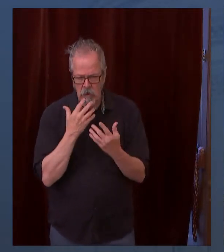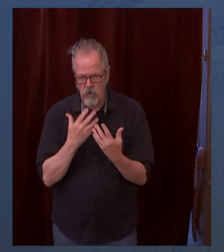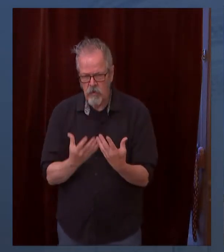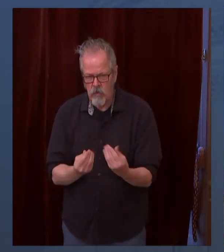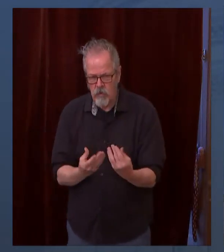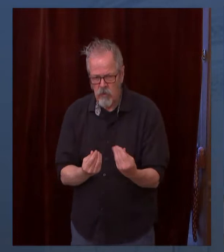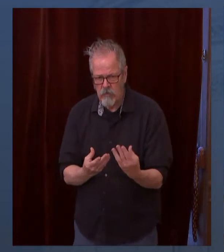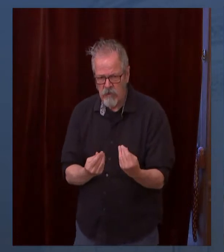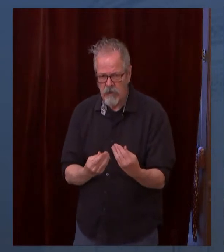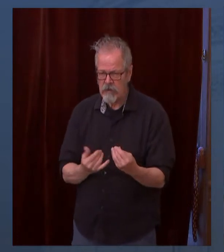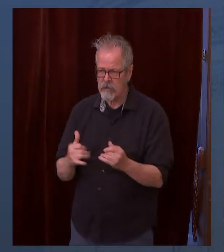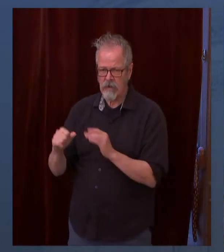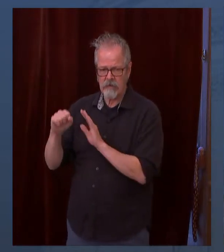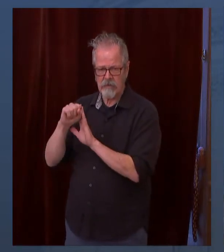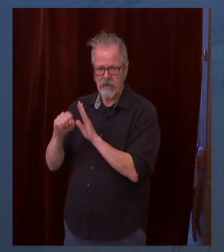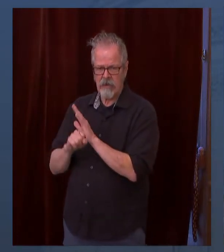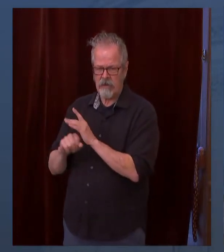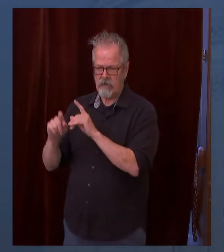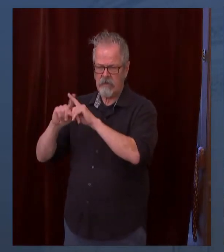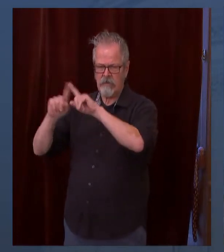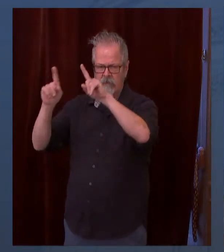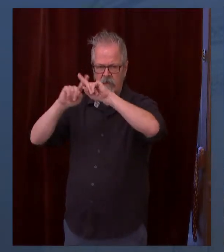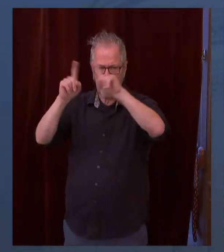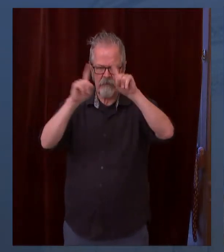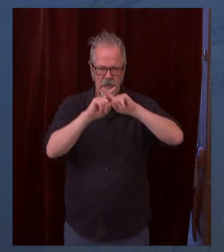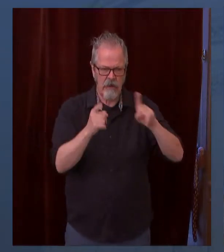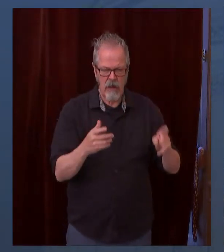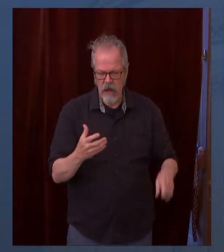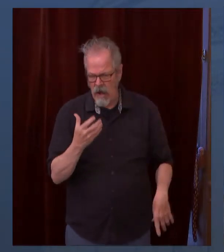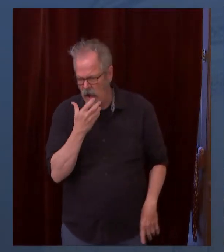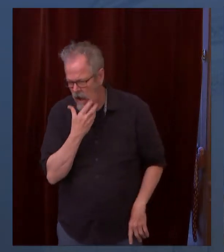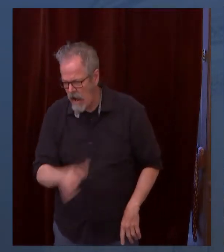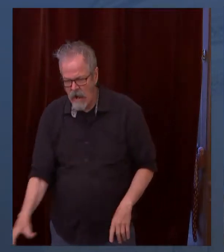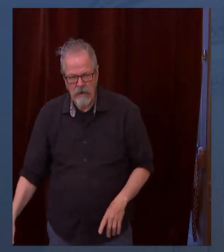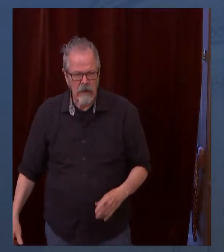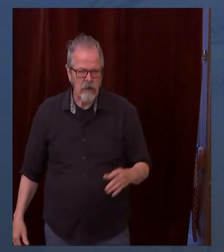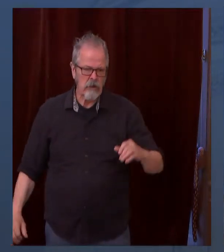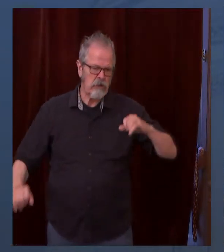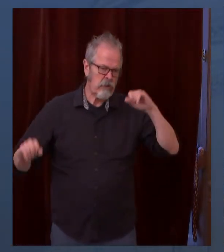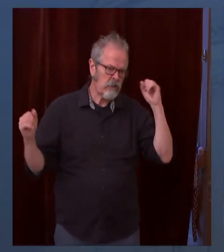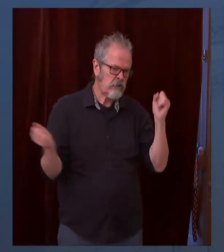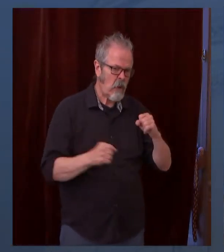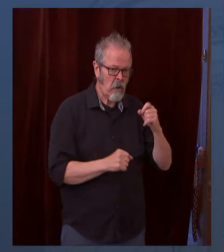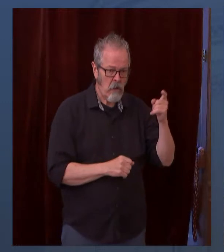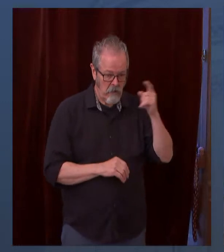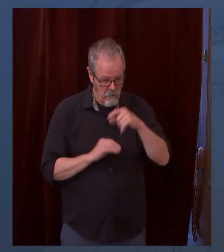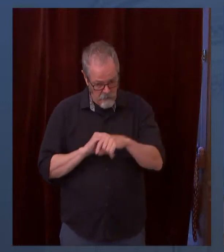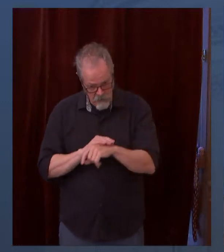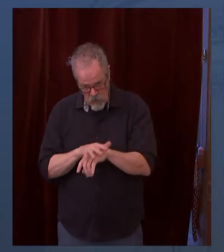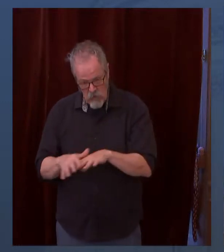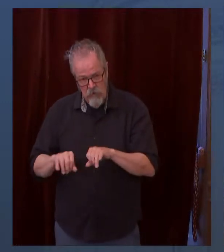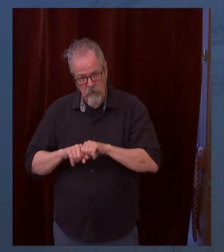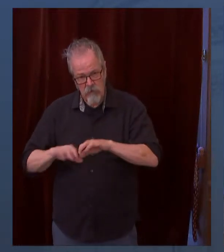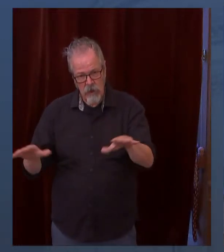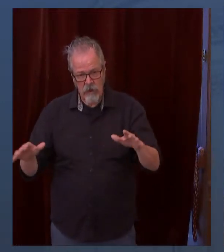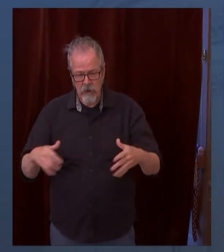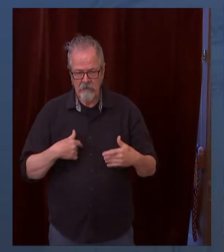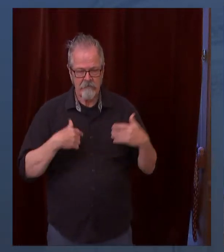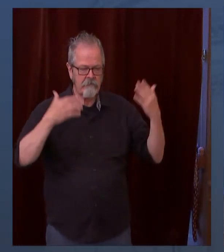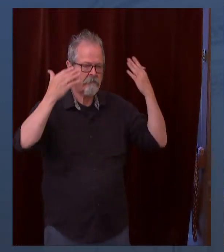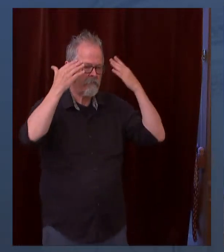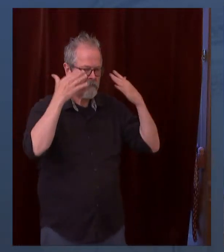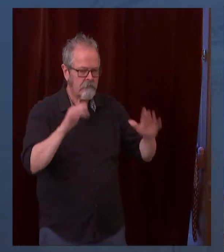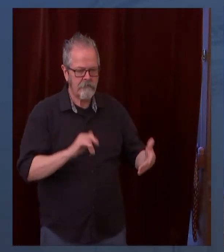whatever the reason is, what we do know for sure is that we have the tools at our disposal to beat this virus